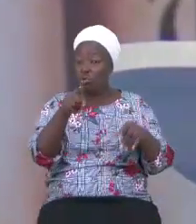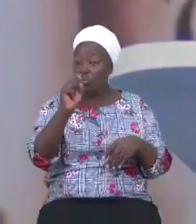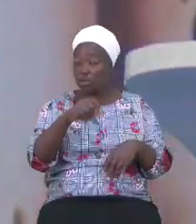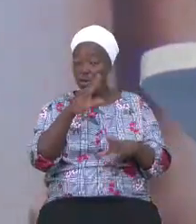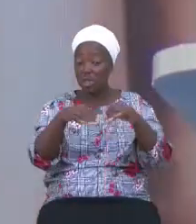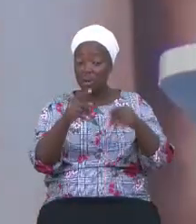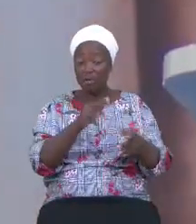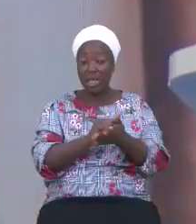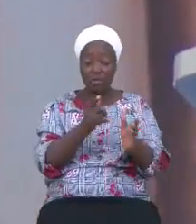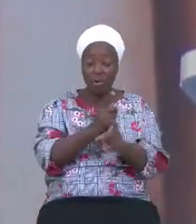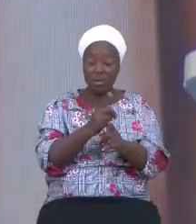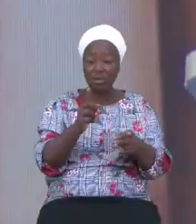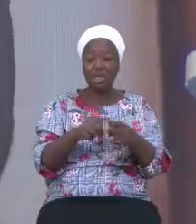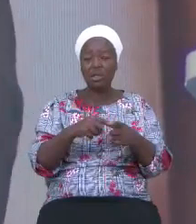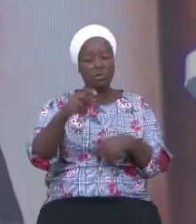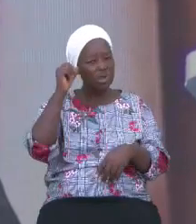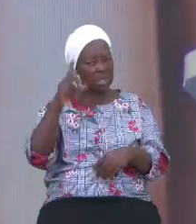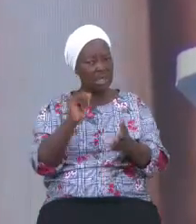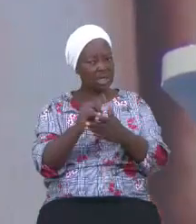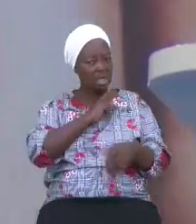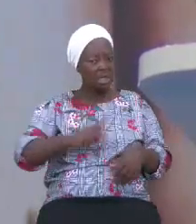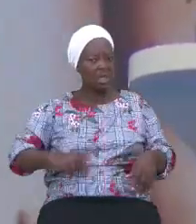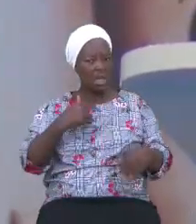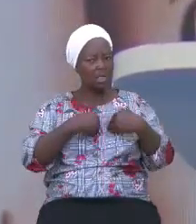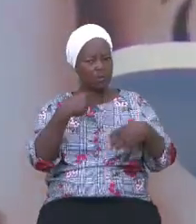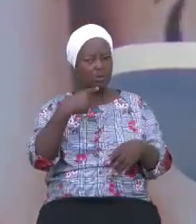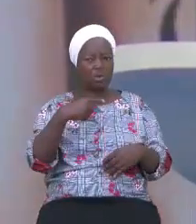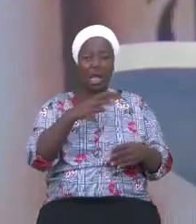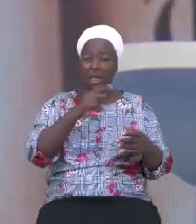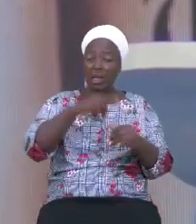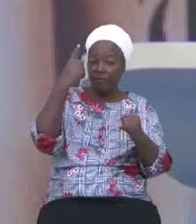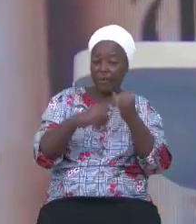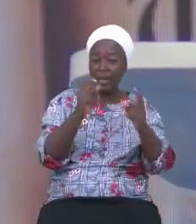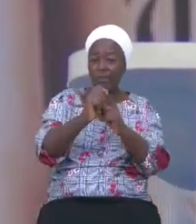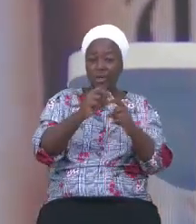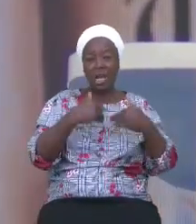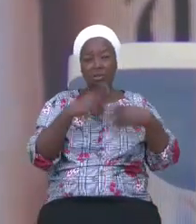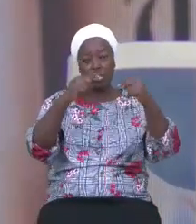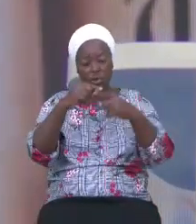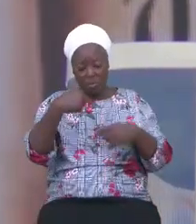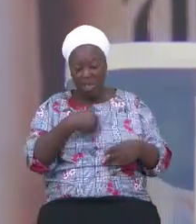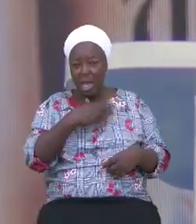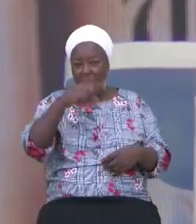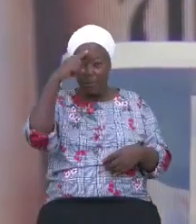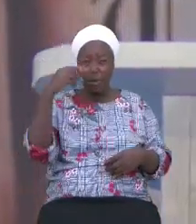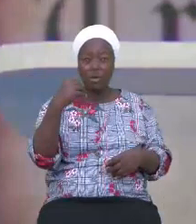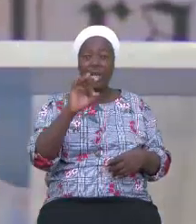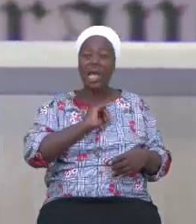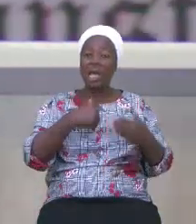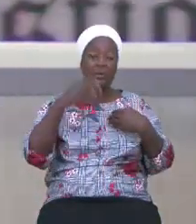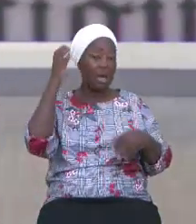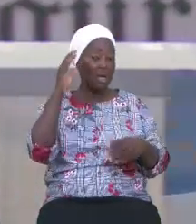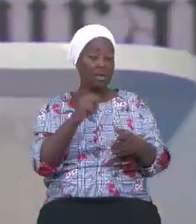understand, the King has spoken. The final word has come to me. And because I've got the